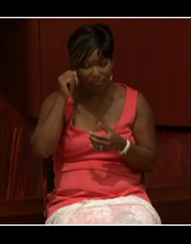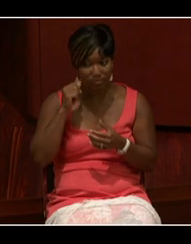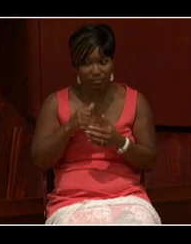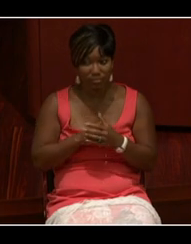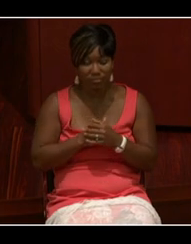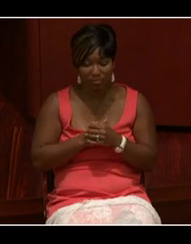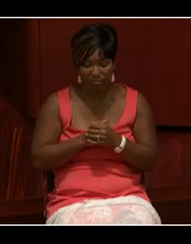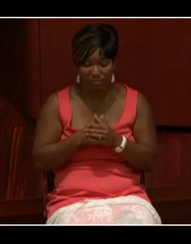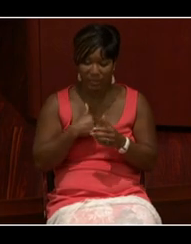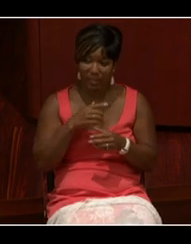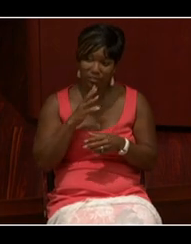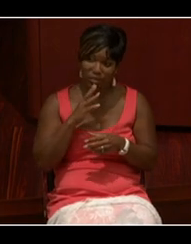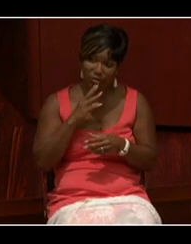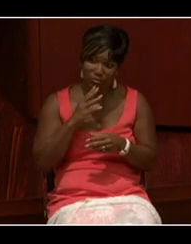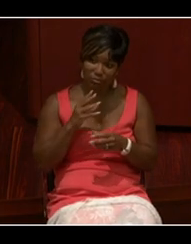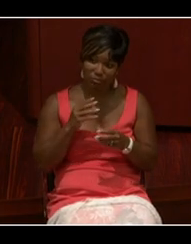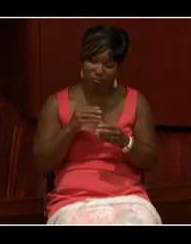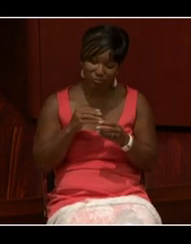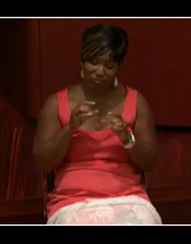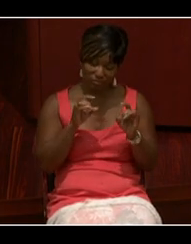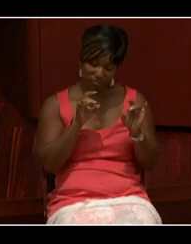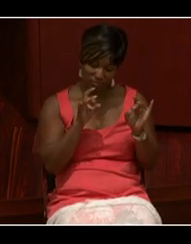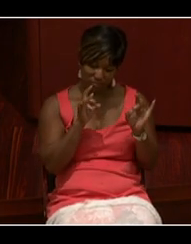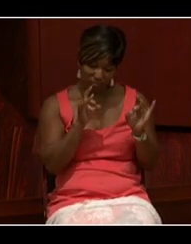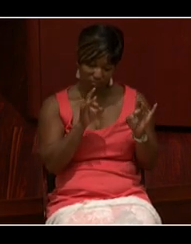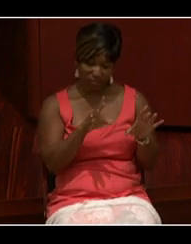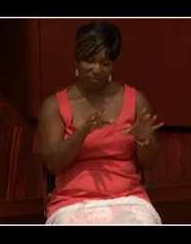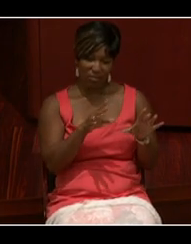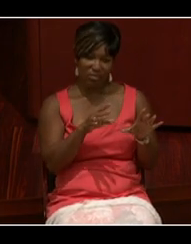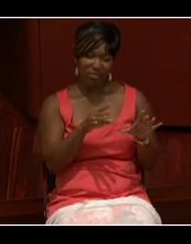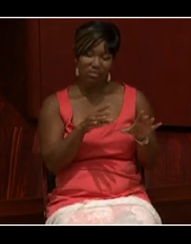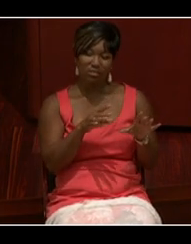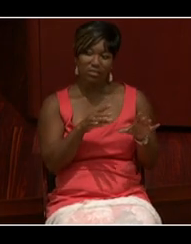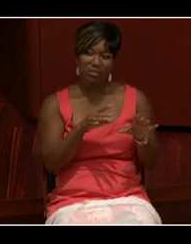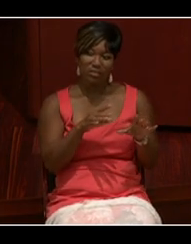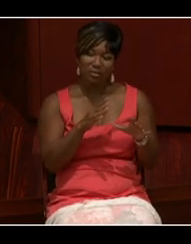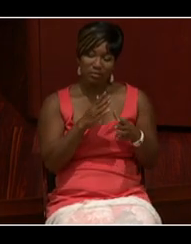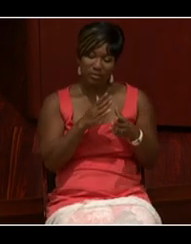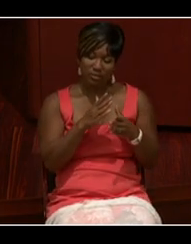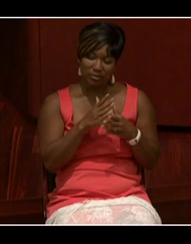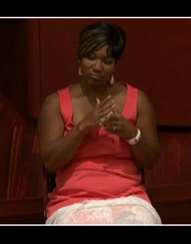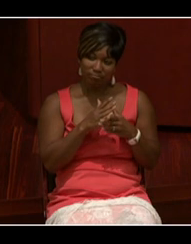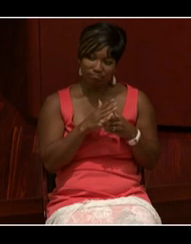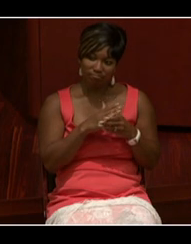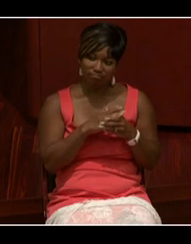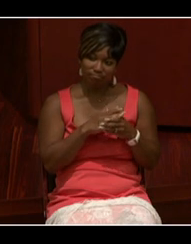Now, I've talked about some of the more notorious aspects or some of the more